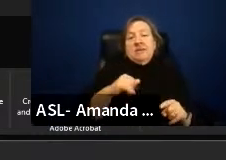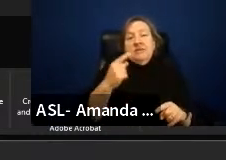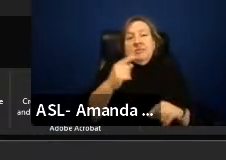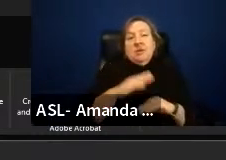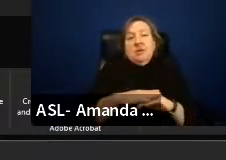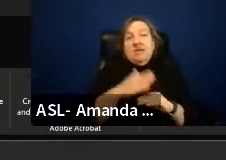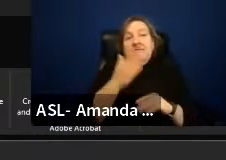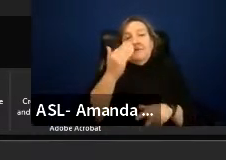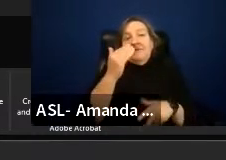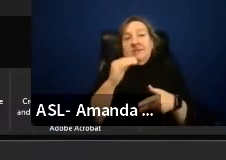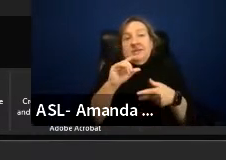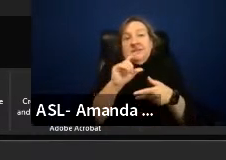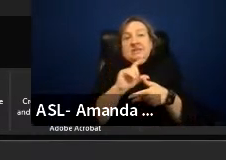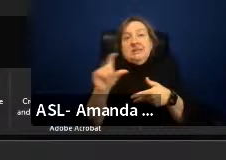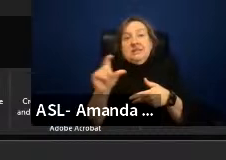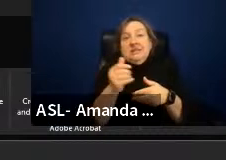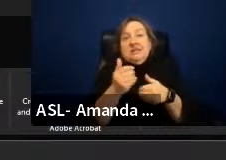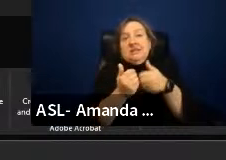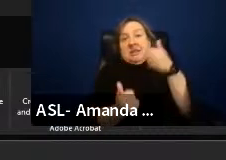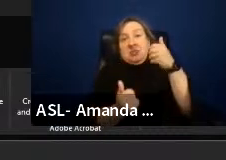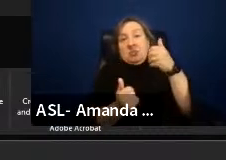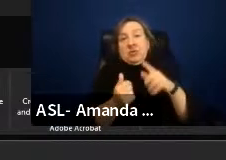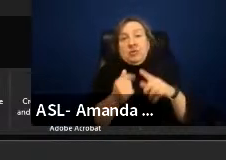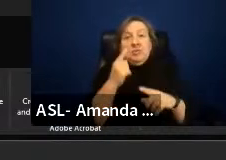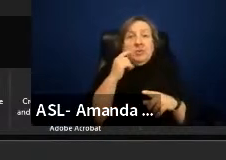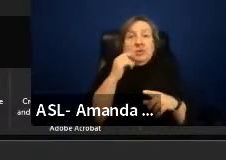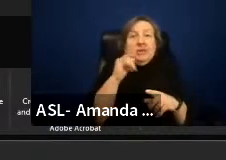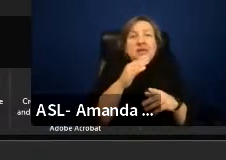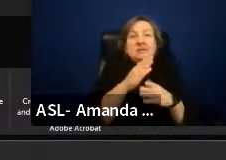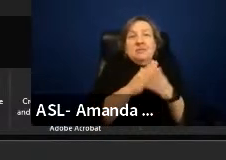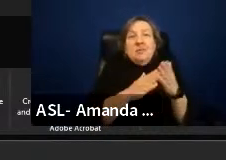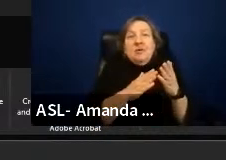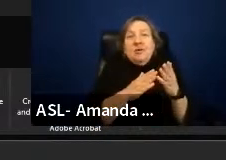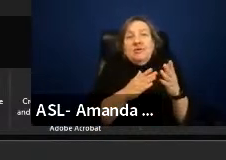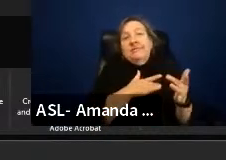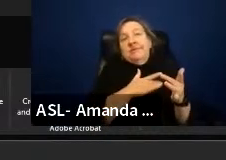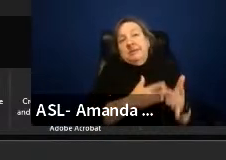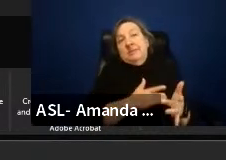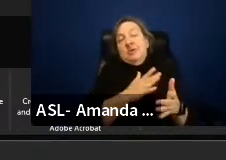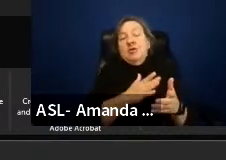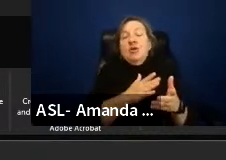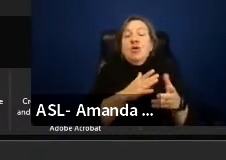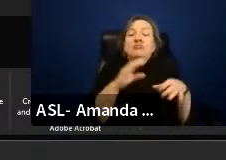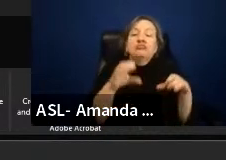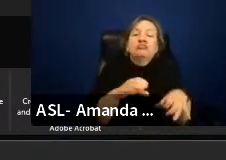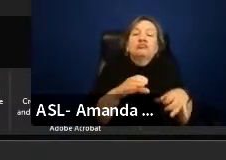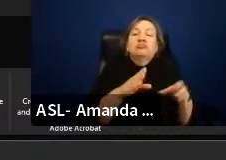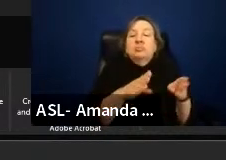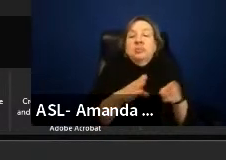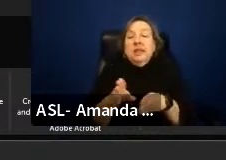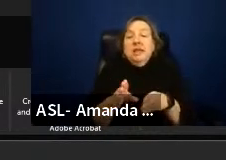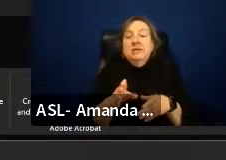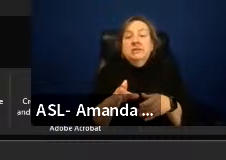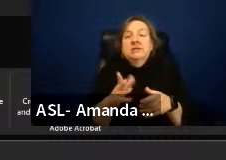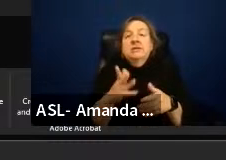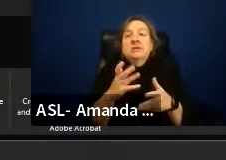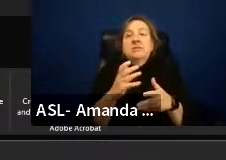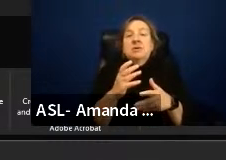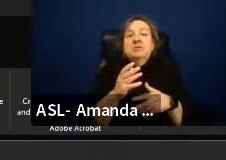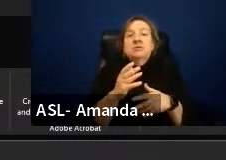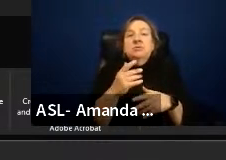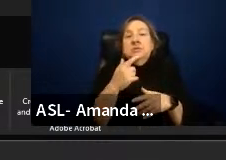15 is on its own because that's part of the the typical mitigation plans. And so I just wanted to note